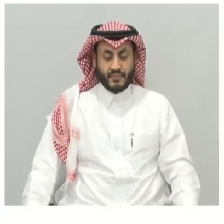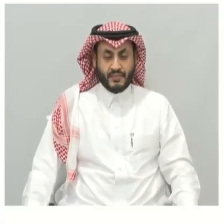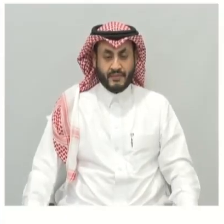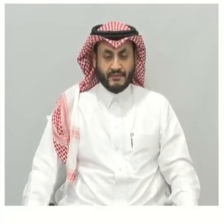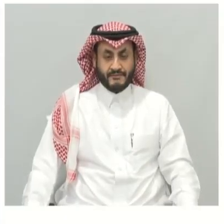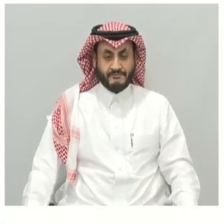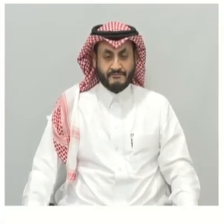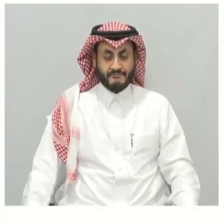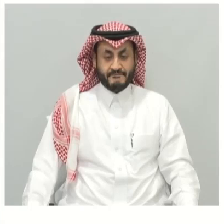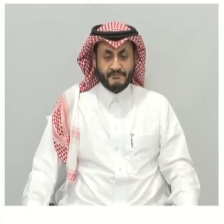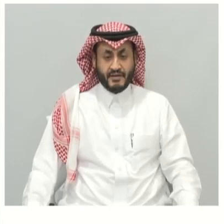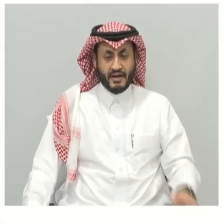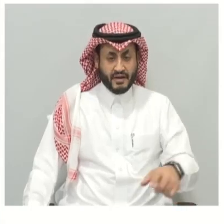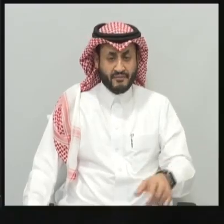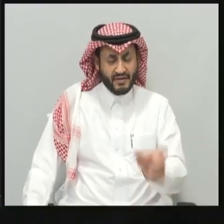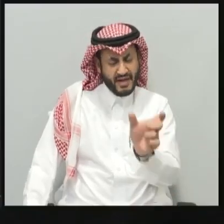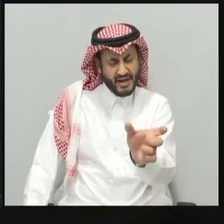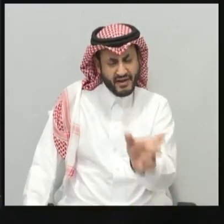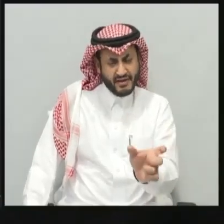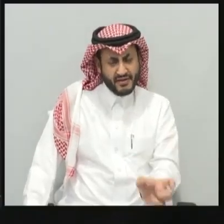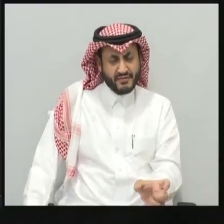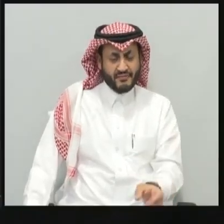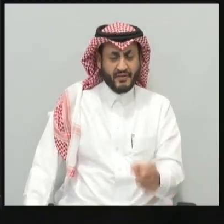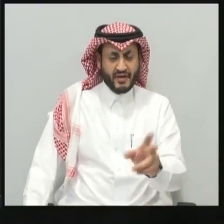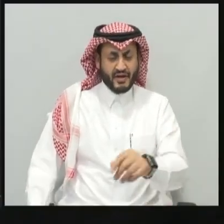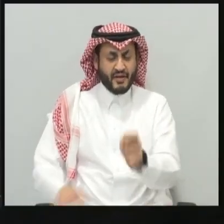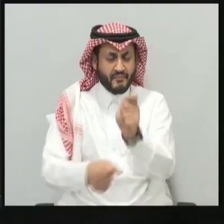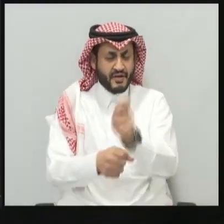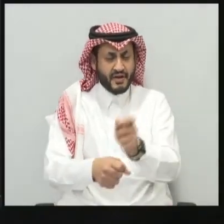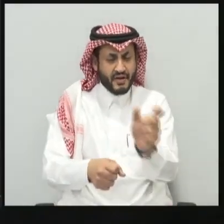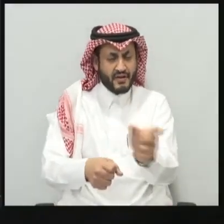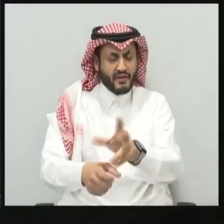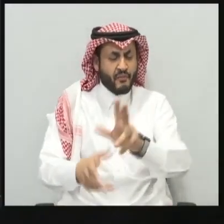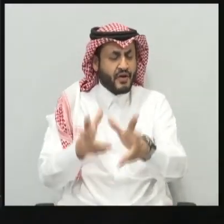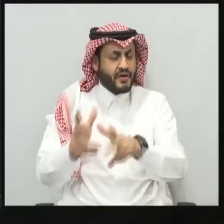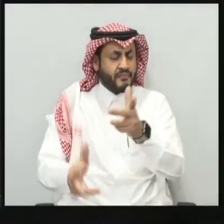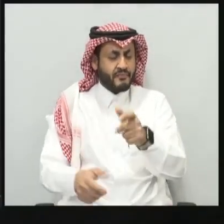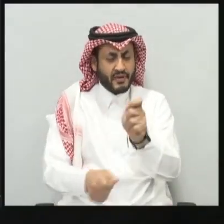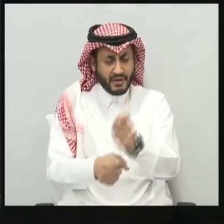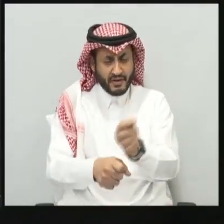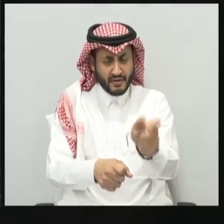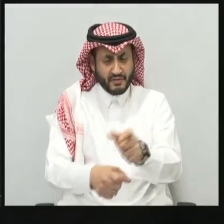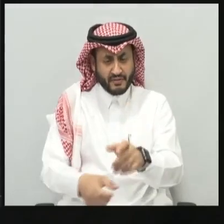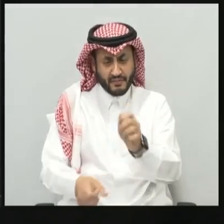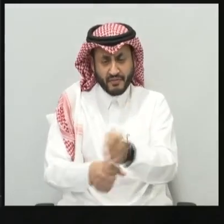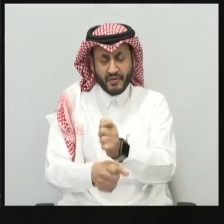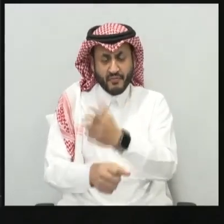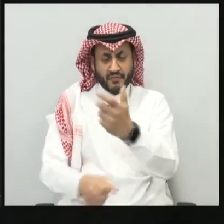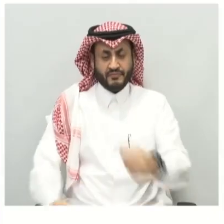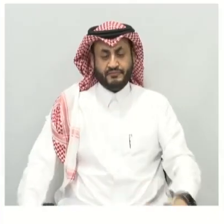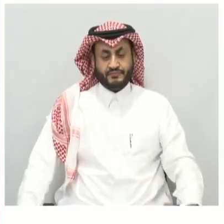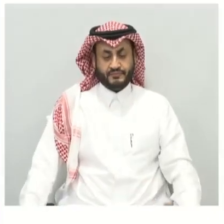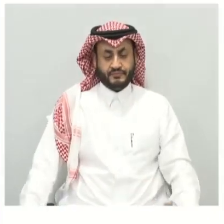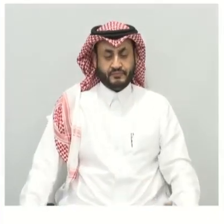to have a list of different verbs, and let's try to guess what is the job. So our